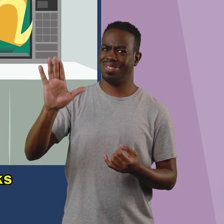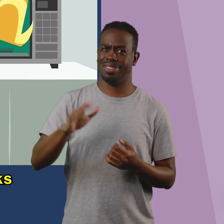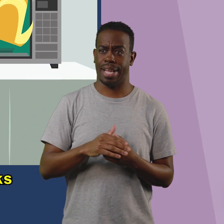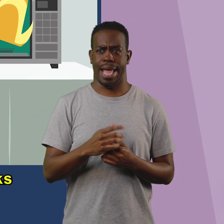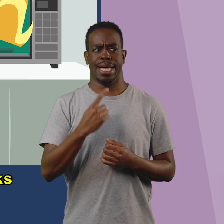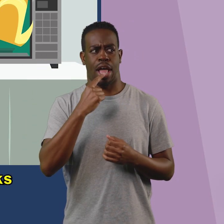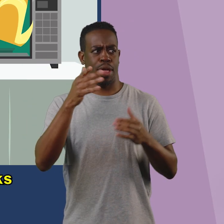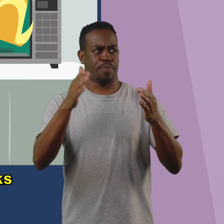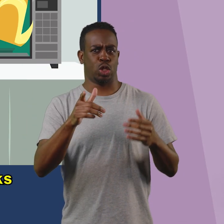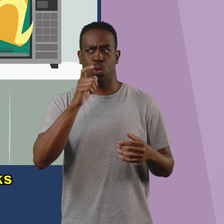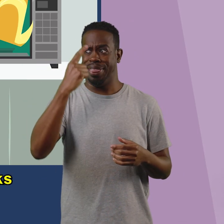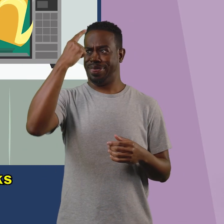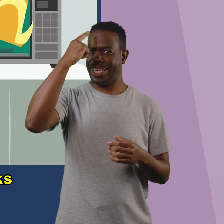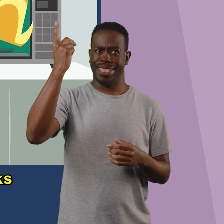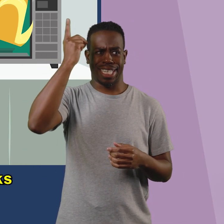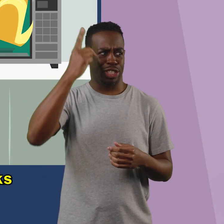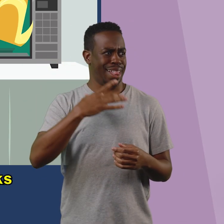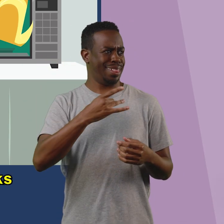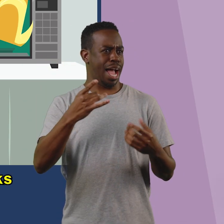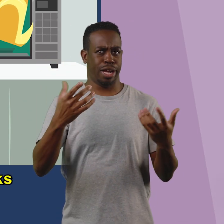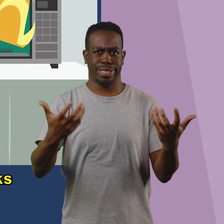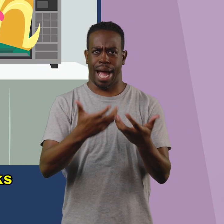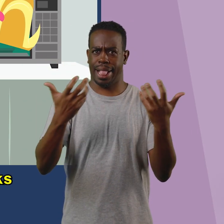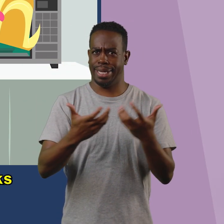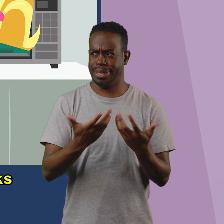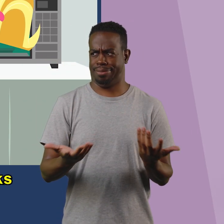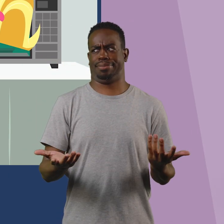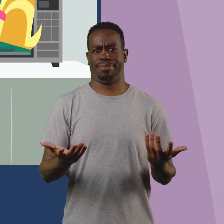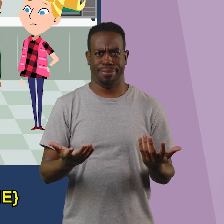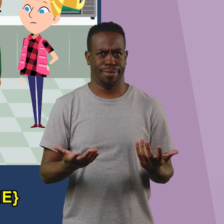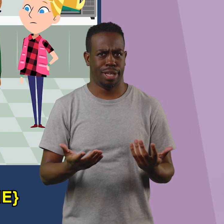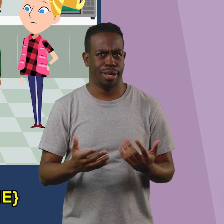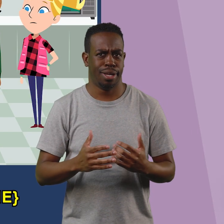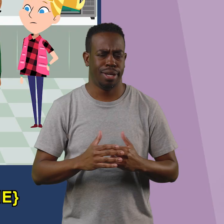the person who thinks Dexter would eat kale.